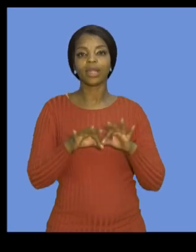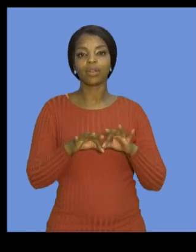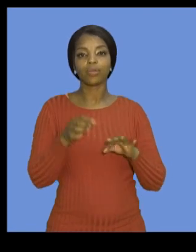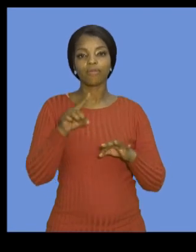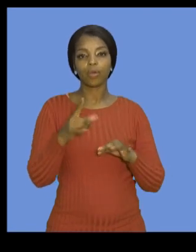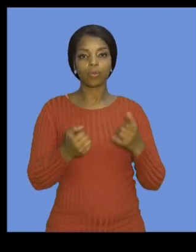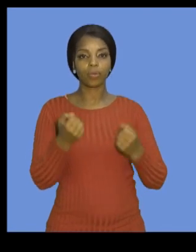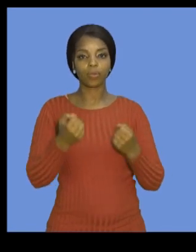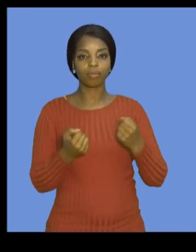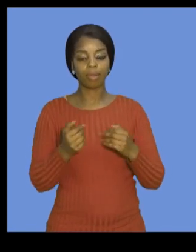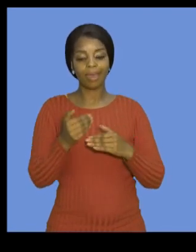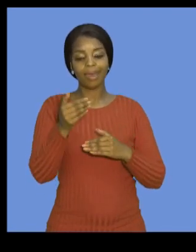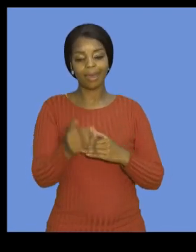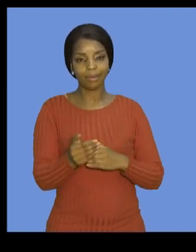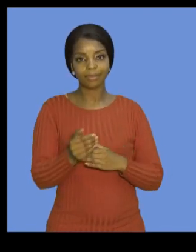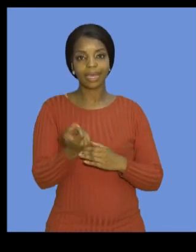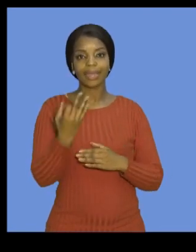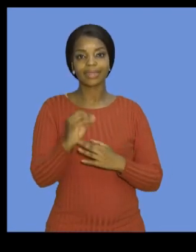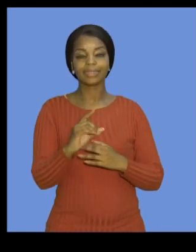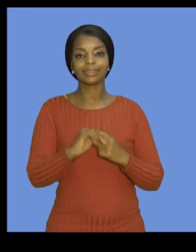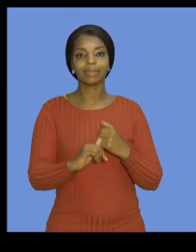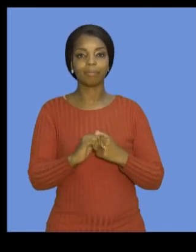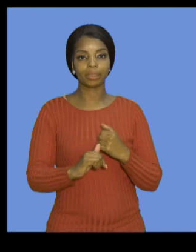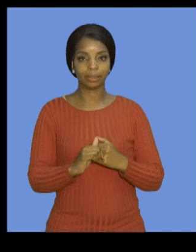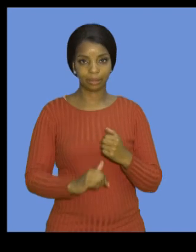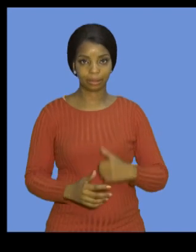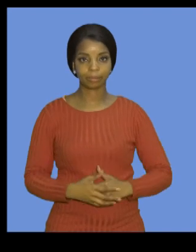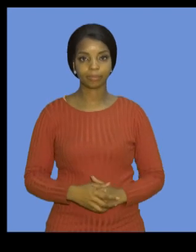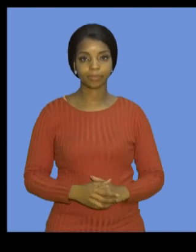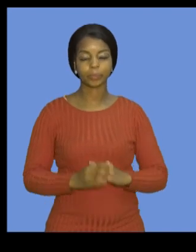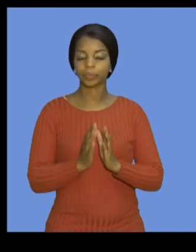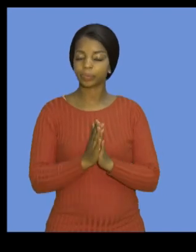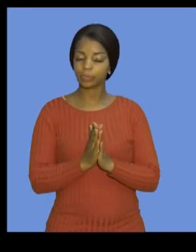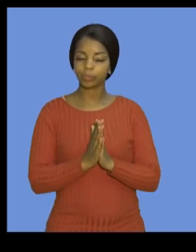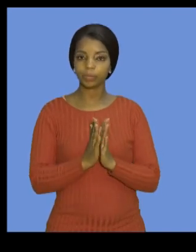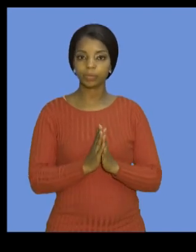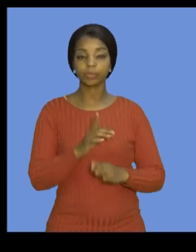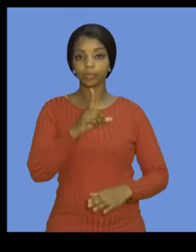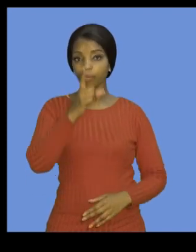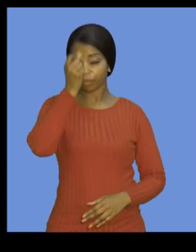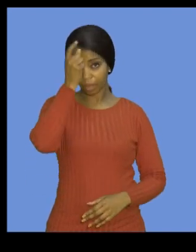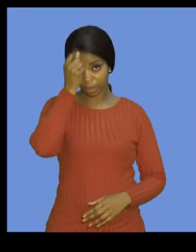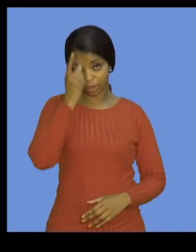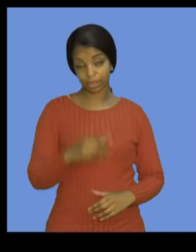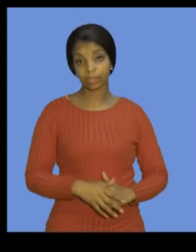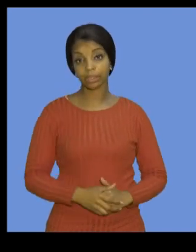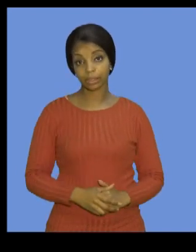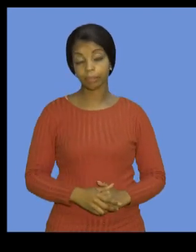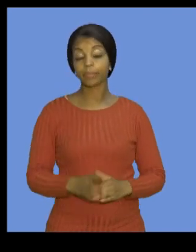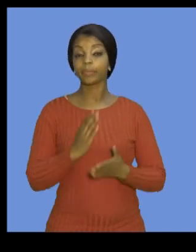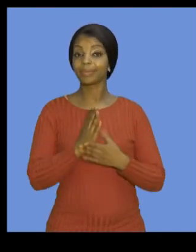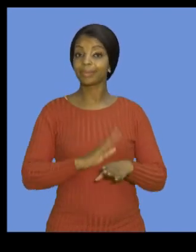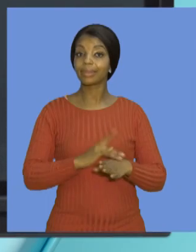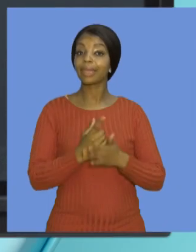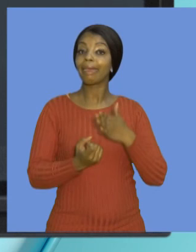car after the 30 months that Maria actually paid for this. So guys, please understand that at